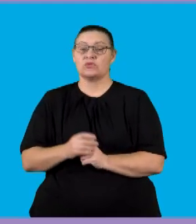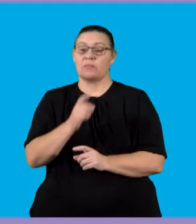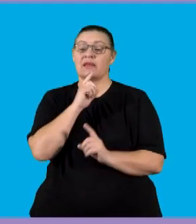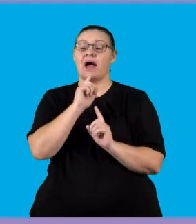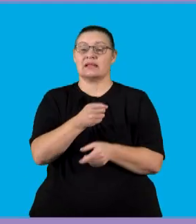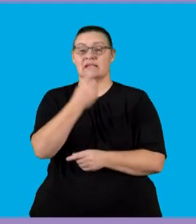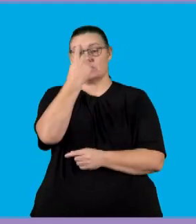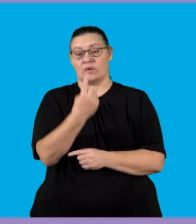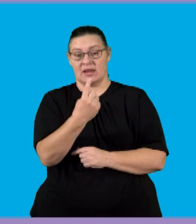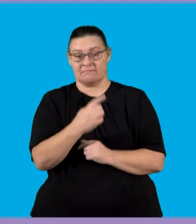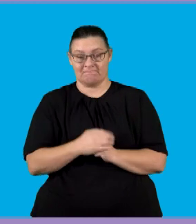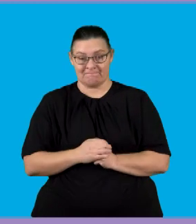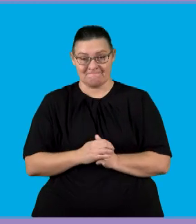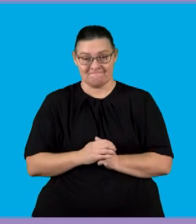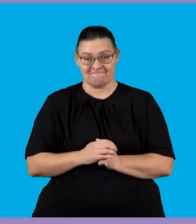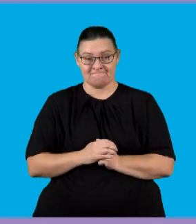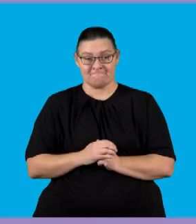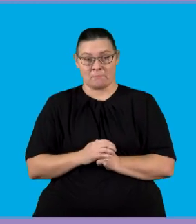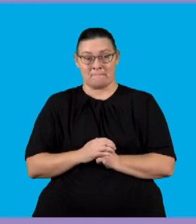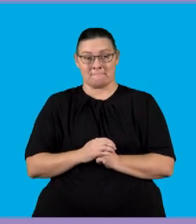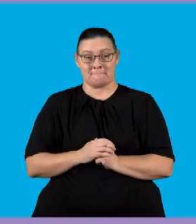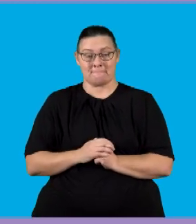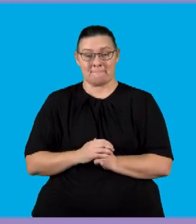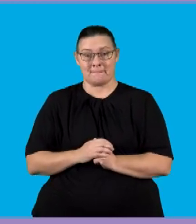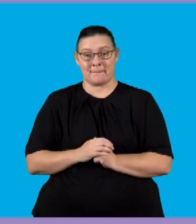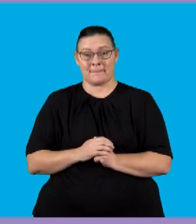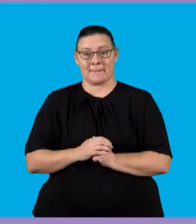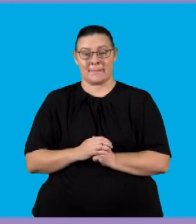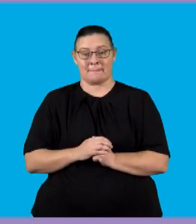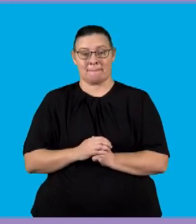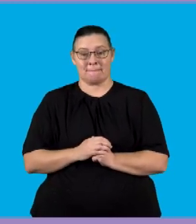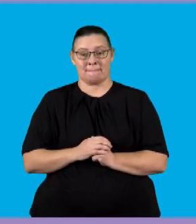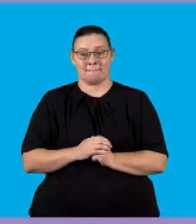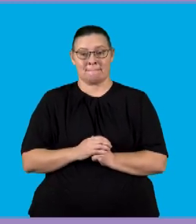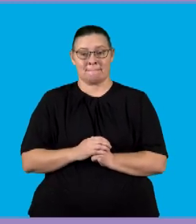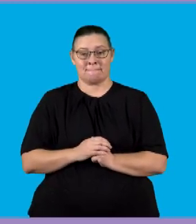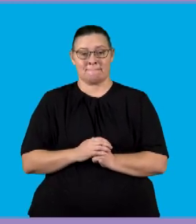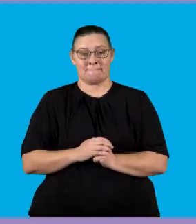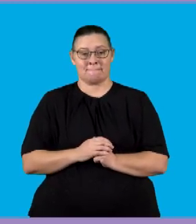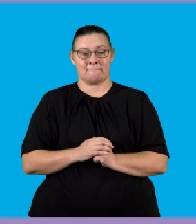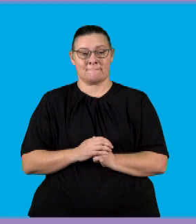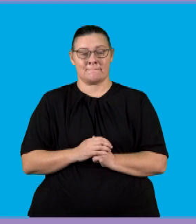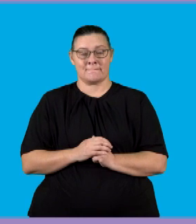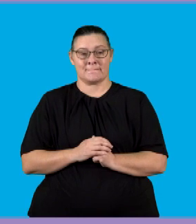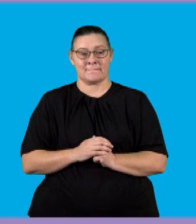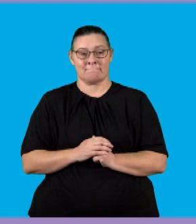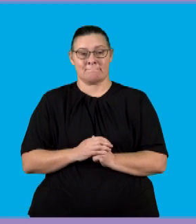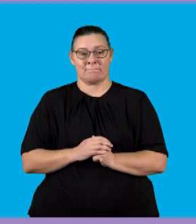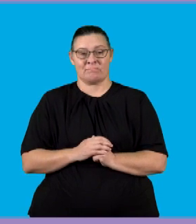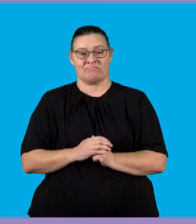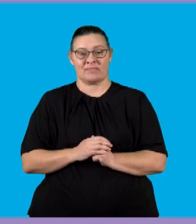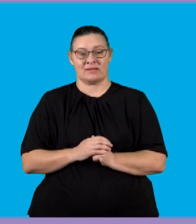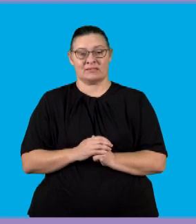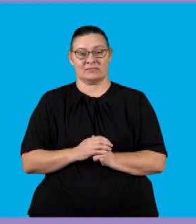place of 3 exponent 0, and we're going to multiply again by 1 in the place of 5 exponent 0, and that